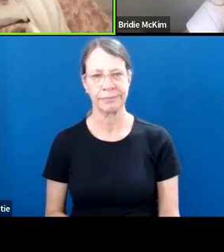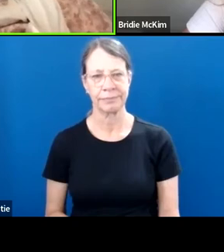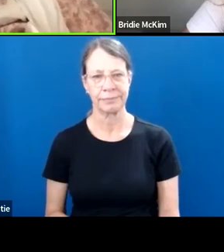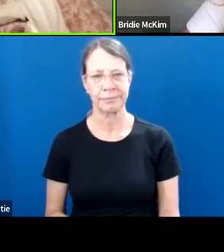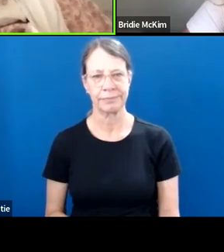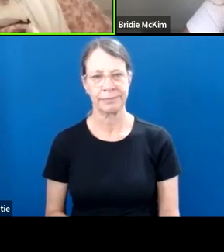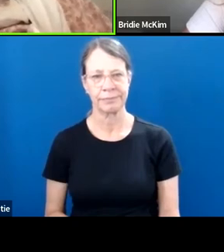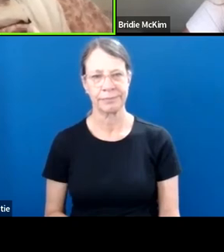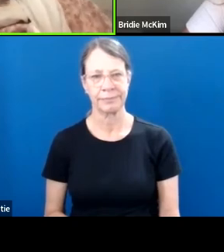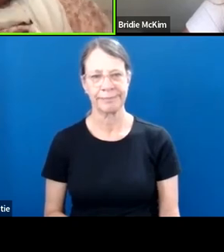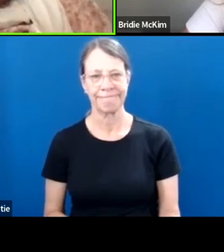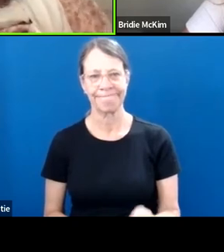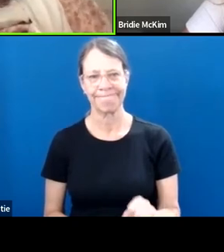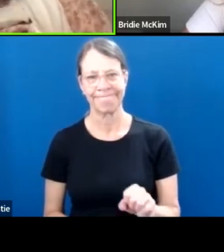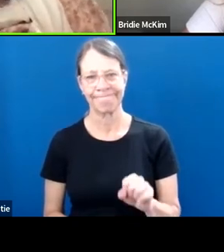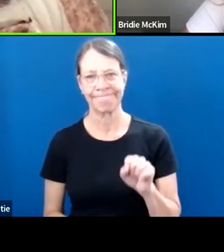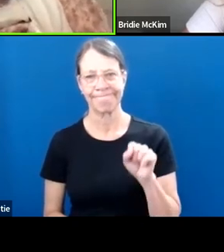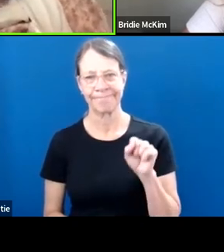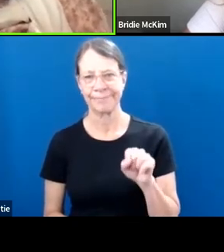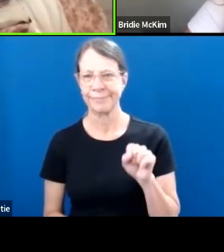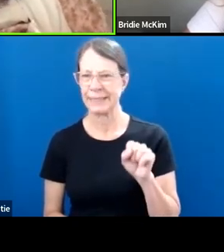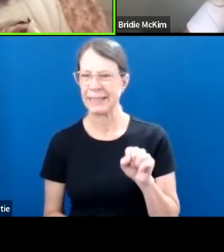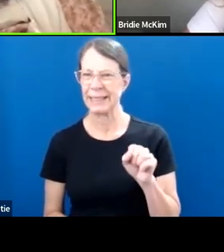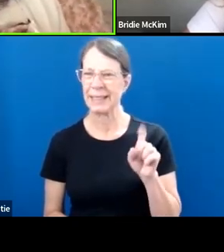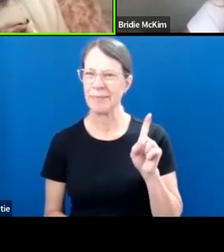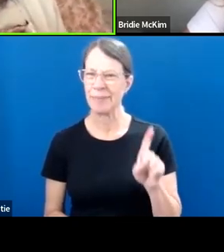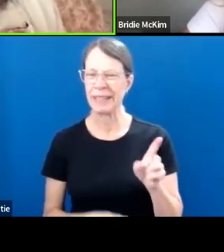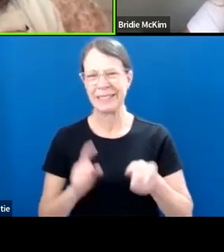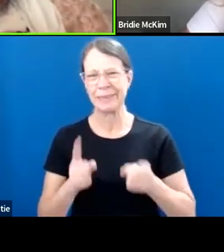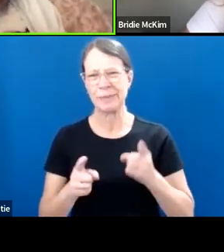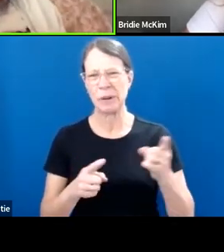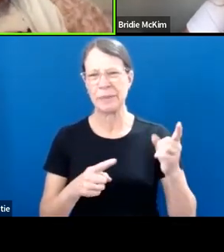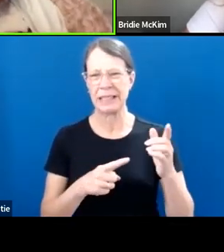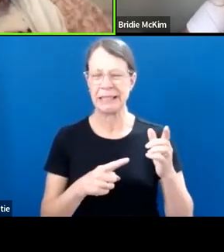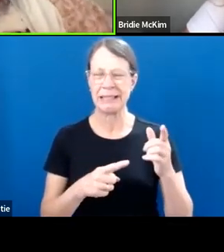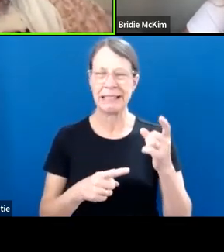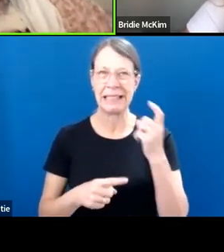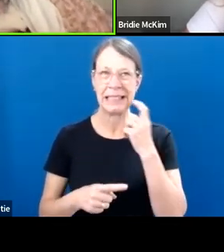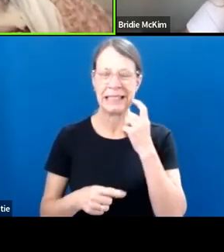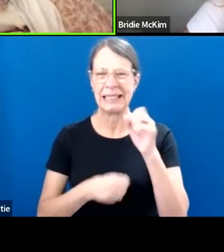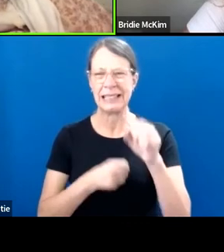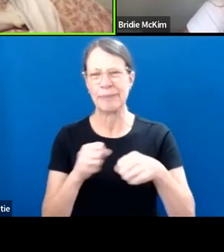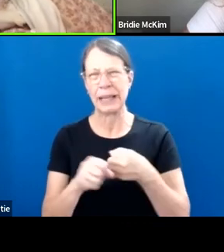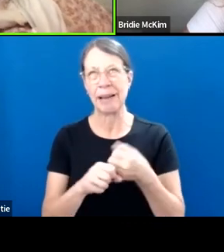I don't want to say aggressive, but very like